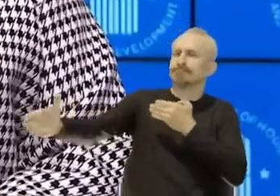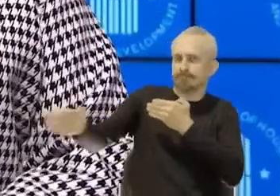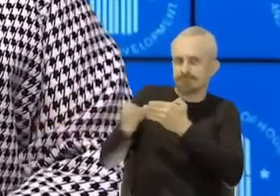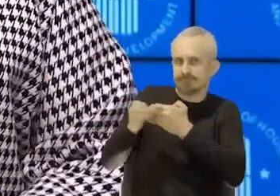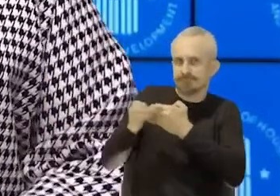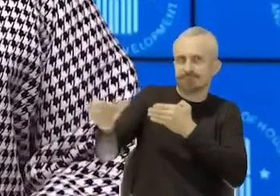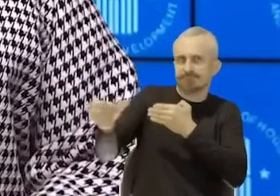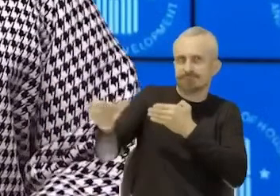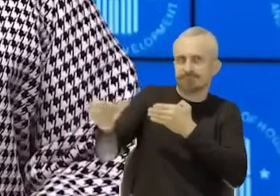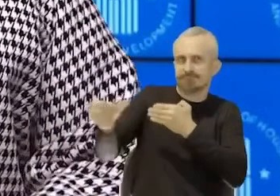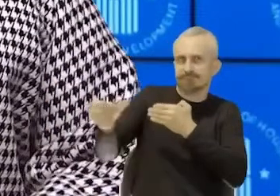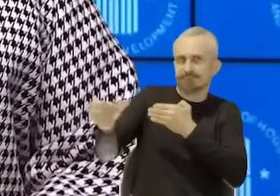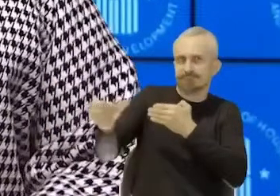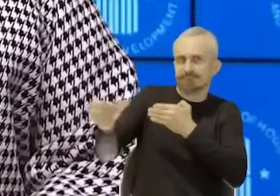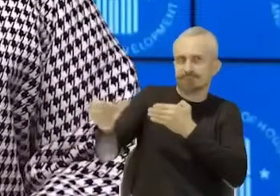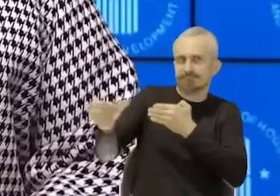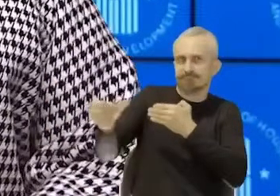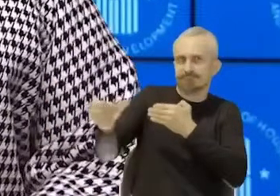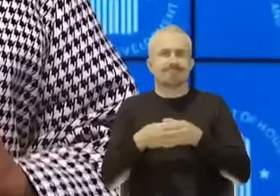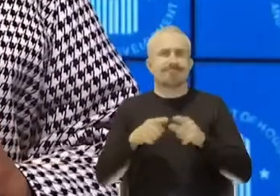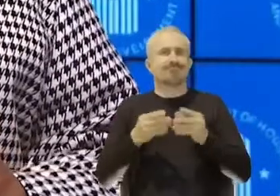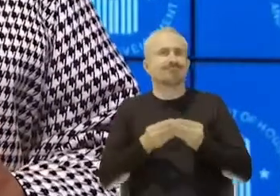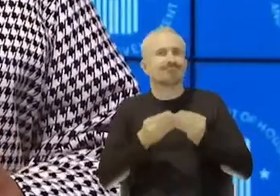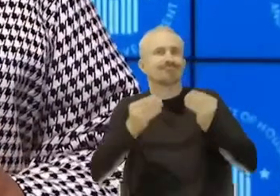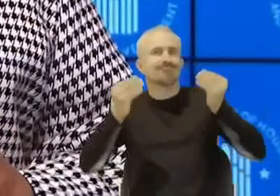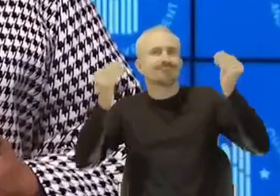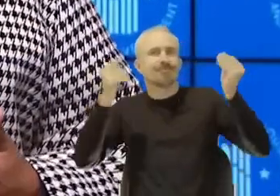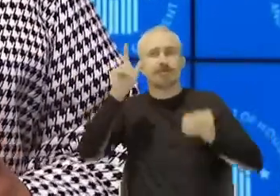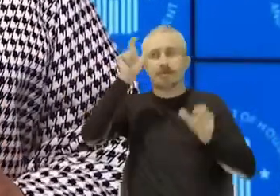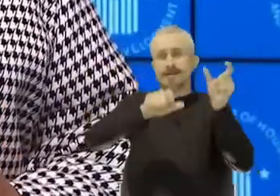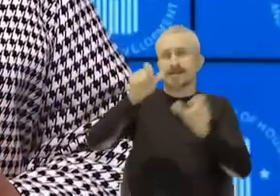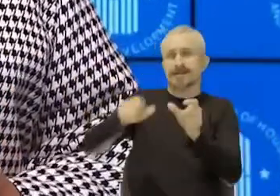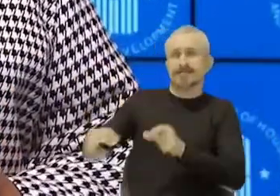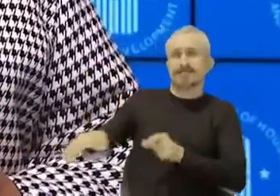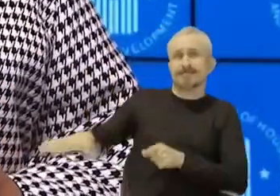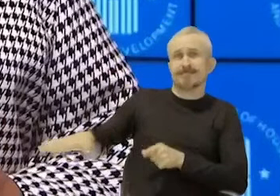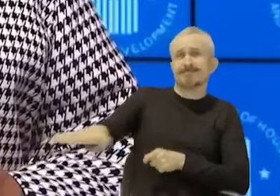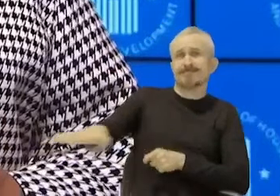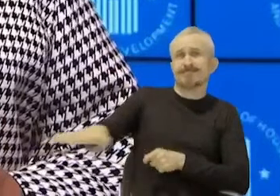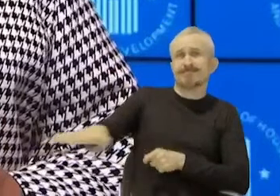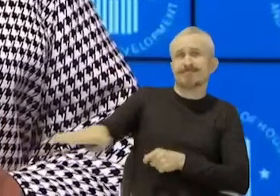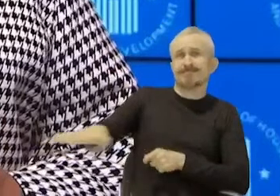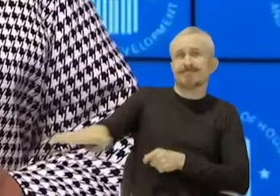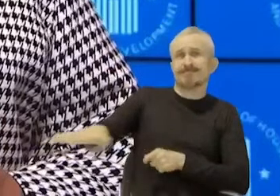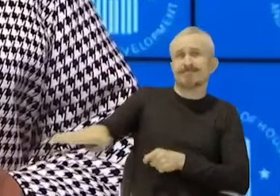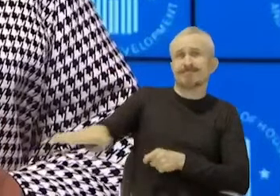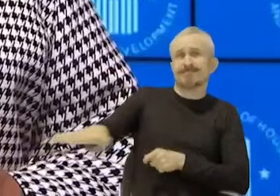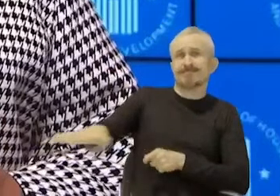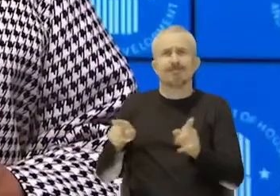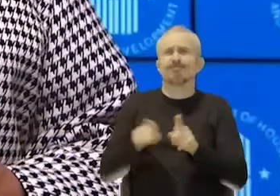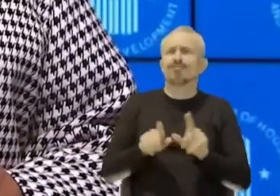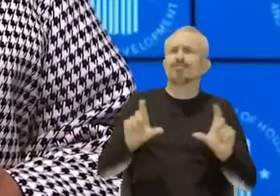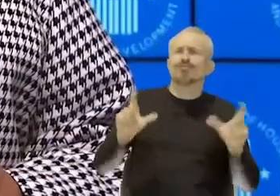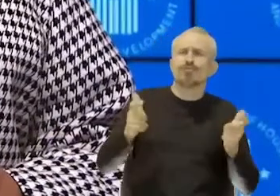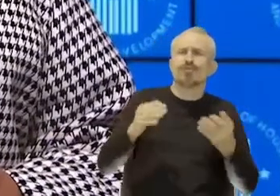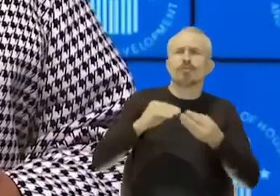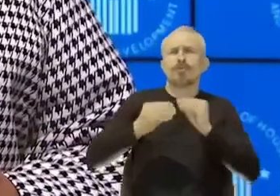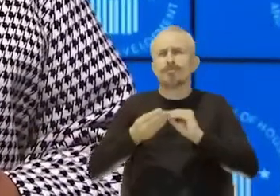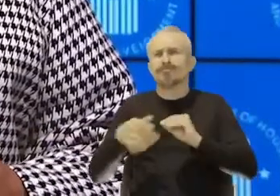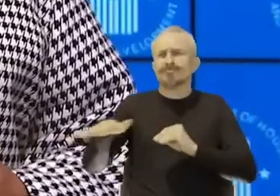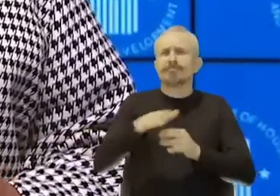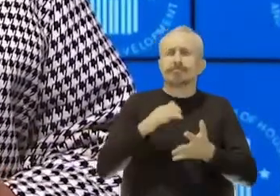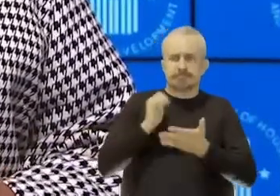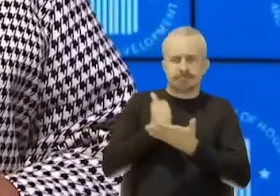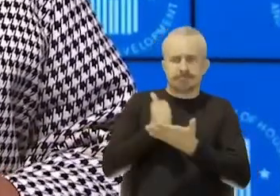recovery from disasters, and we support urban resilience, affordability, and sustainability. The path to